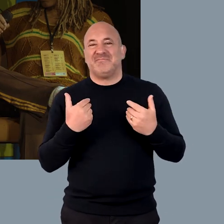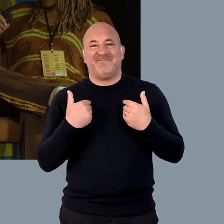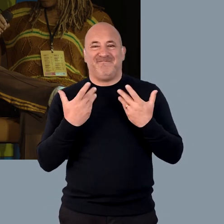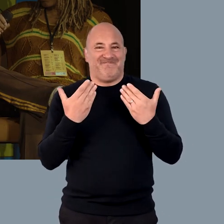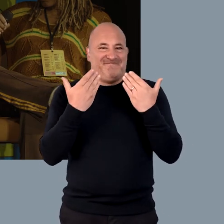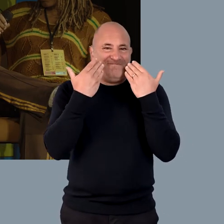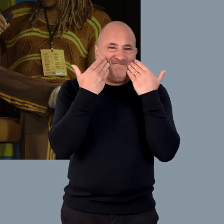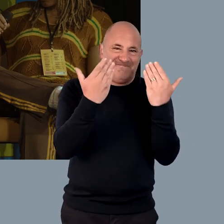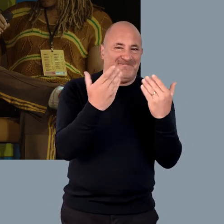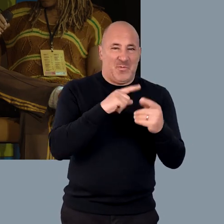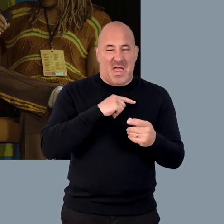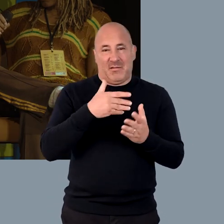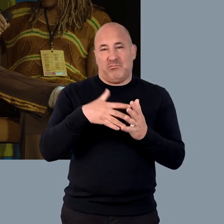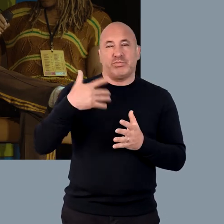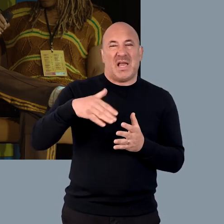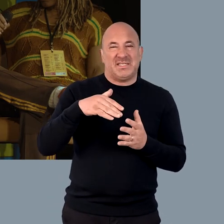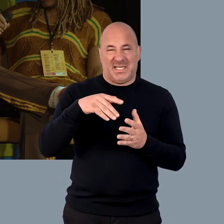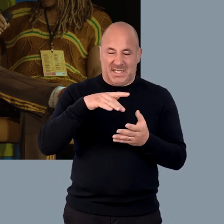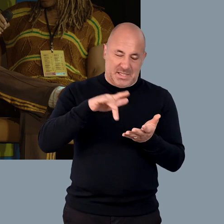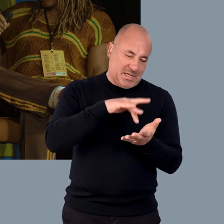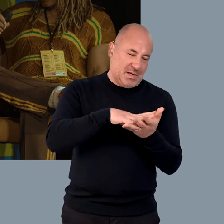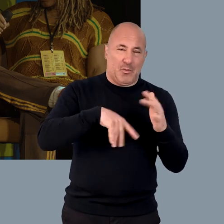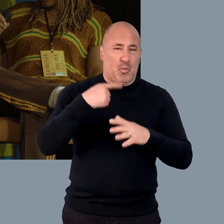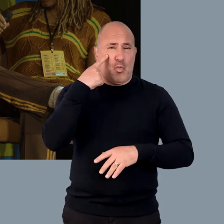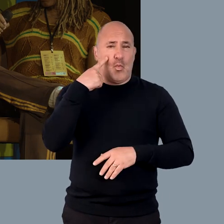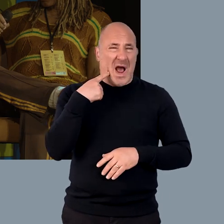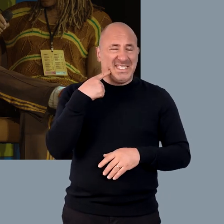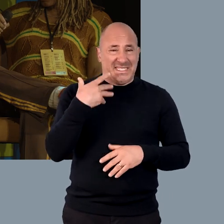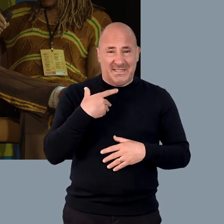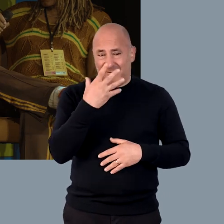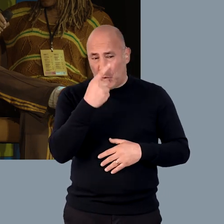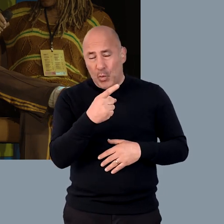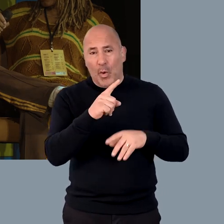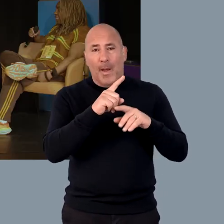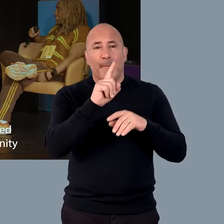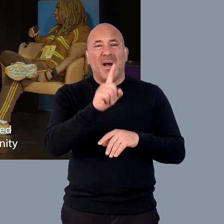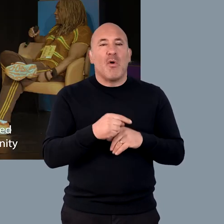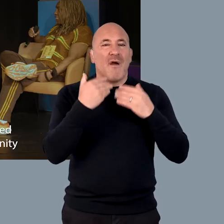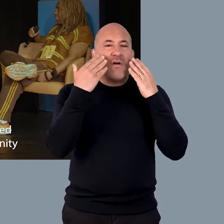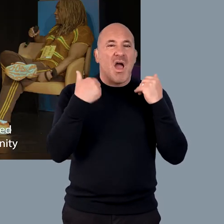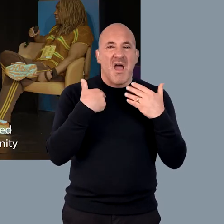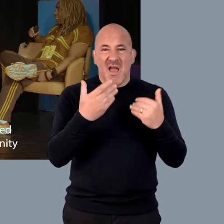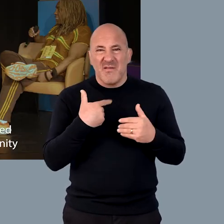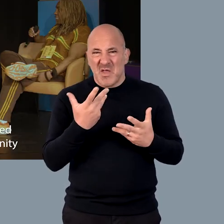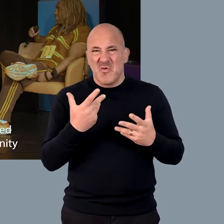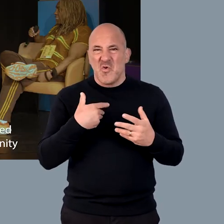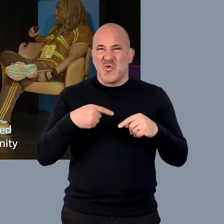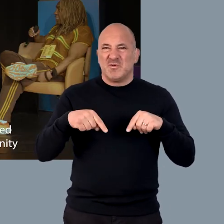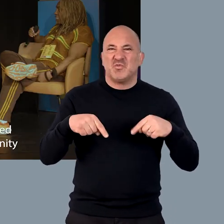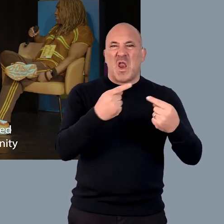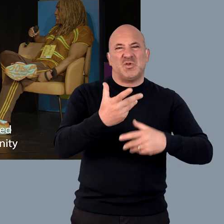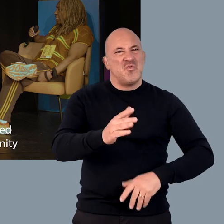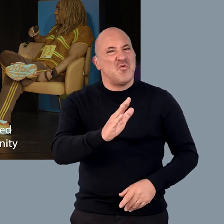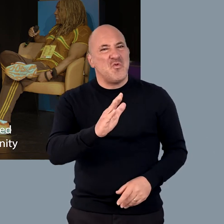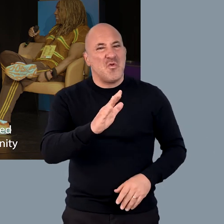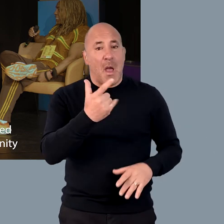there was just like and I it was my Hadn't got it together if I didn't know other people of color in in the very white city of brighton And at some point I kind of like challenged